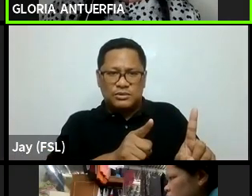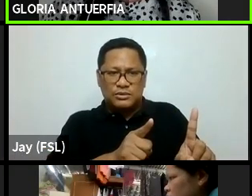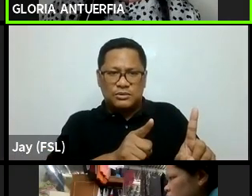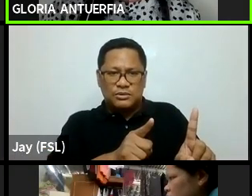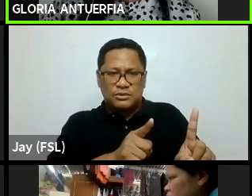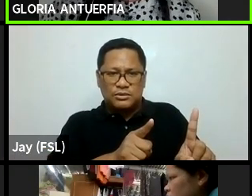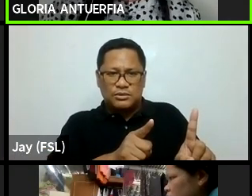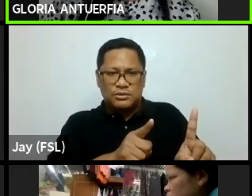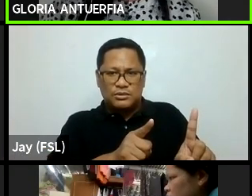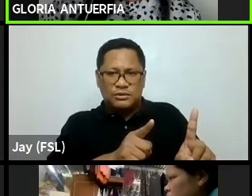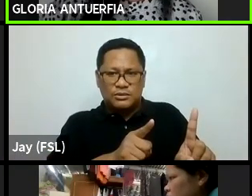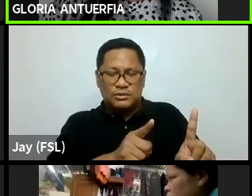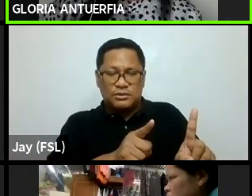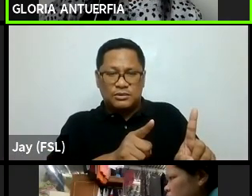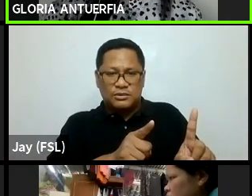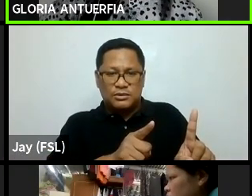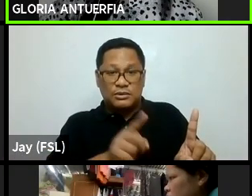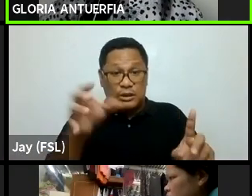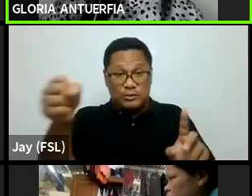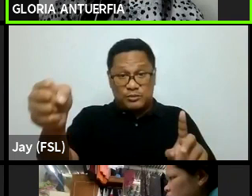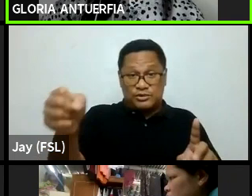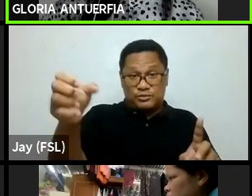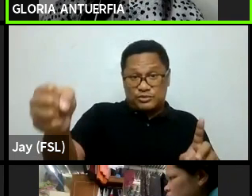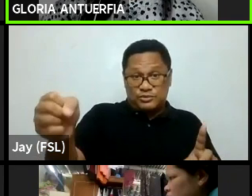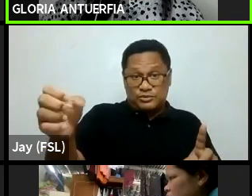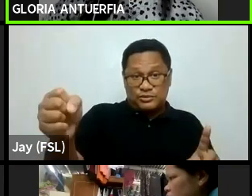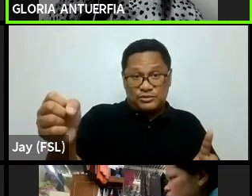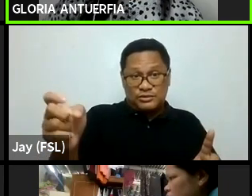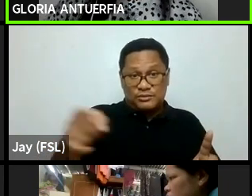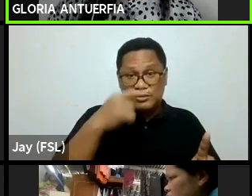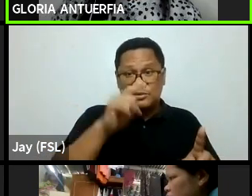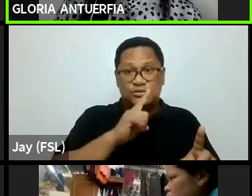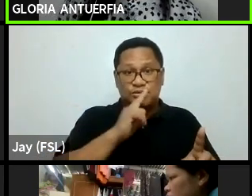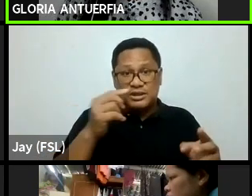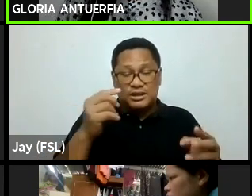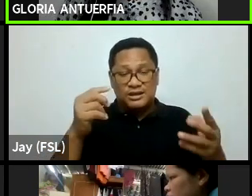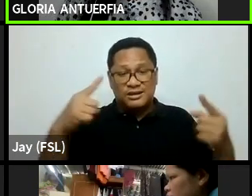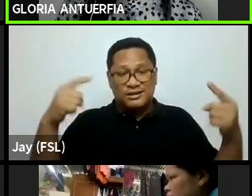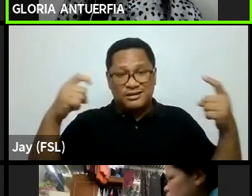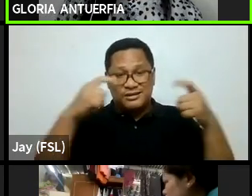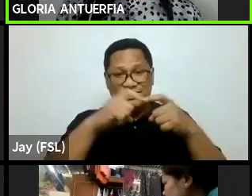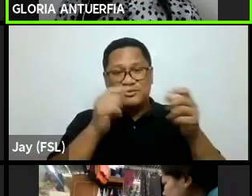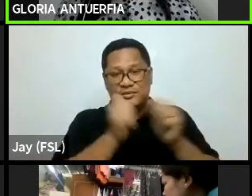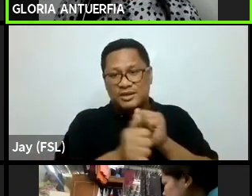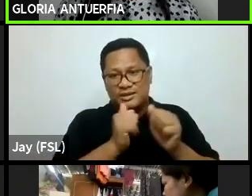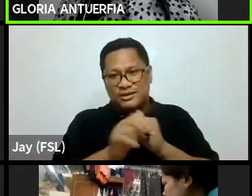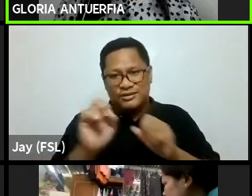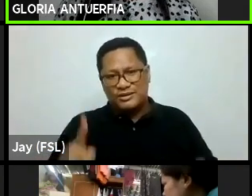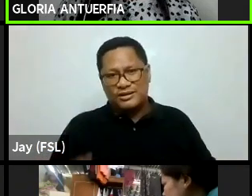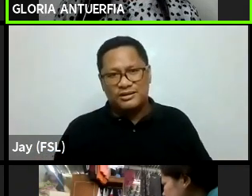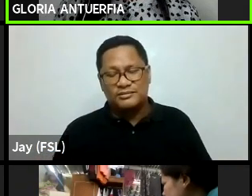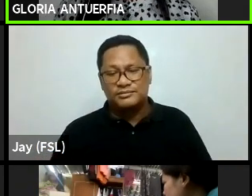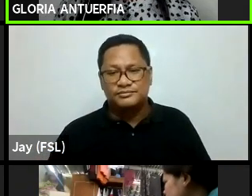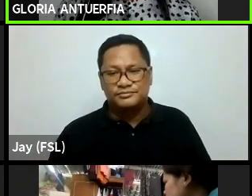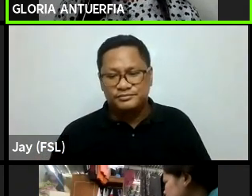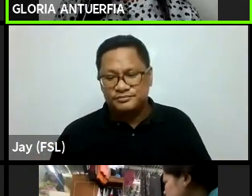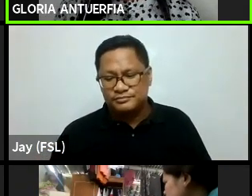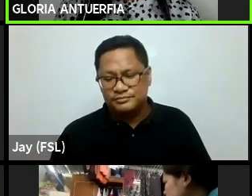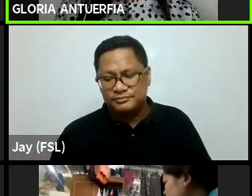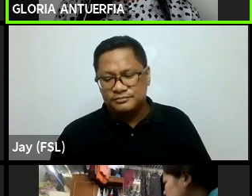Popost lang muna kita, ha? Popost ko lang muna. Okay. Kasi yes, medyo okay. Conflicting yung ano definitions. Ay, yeah, okay, yeah. Yes.